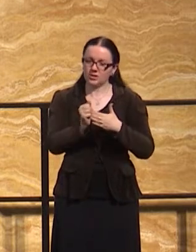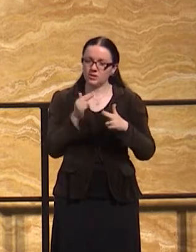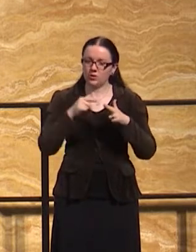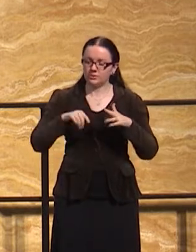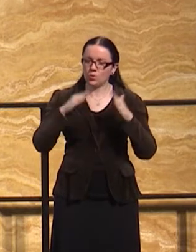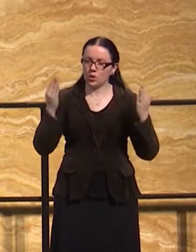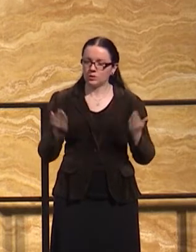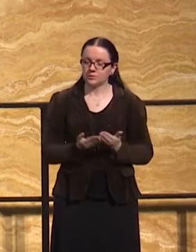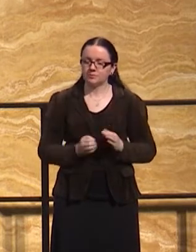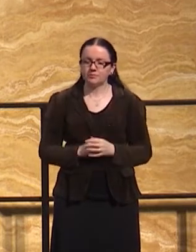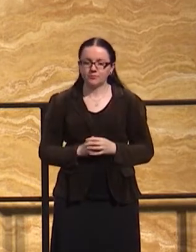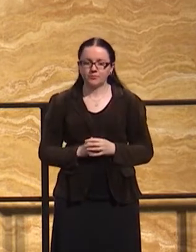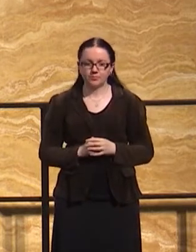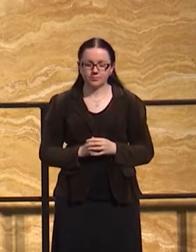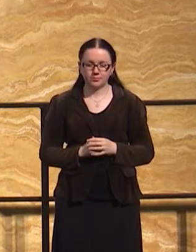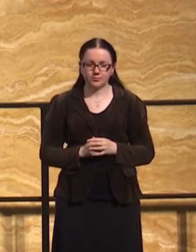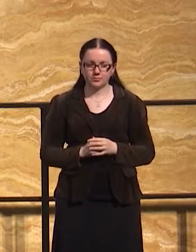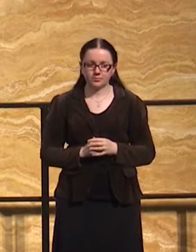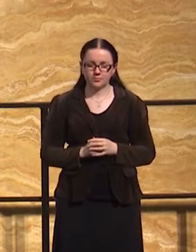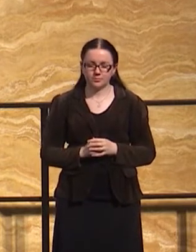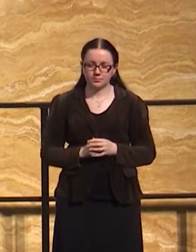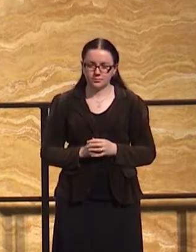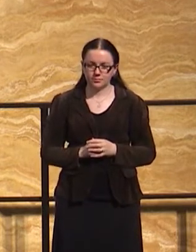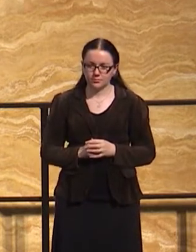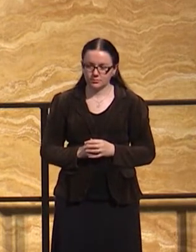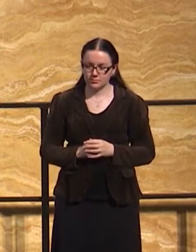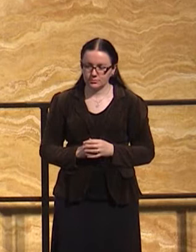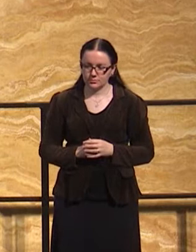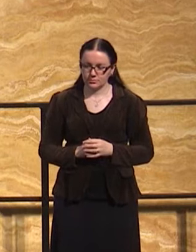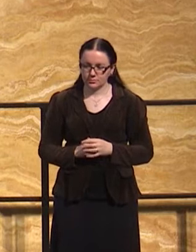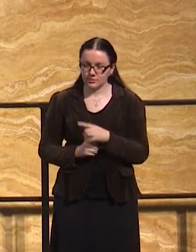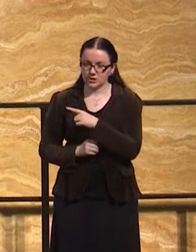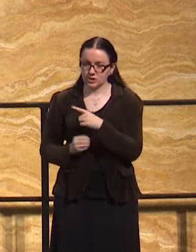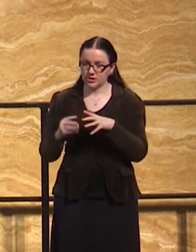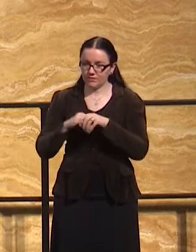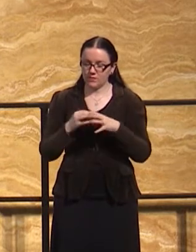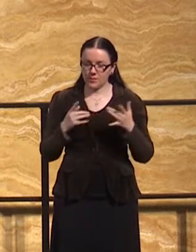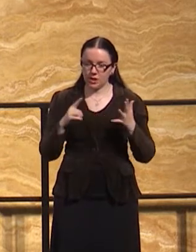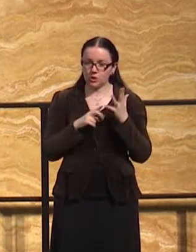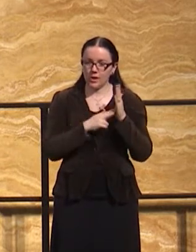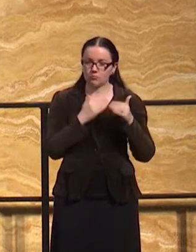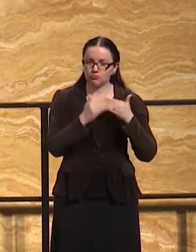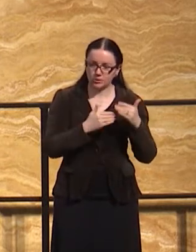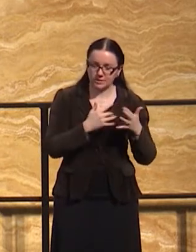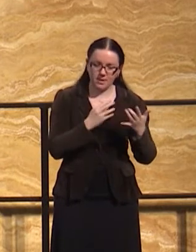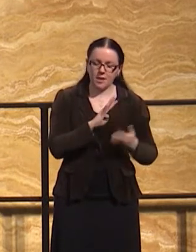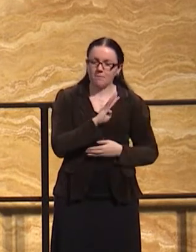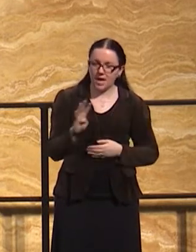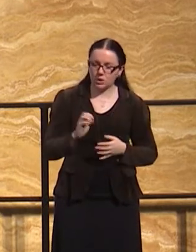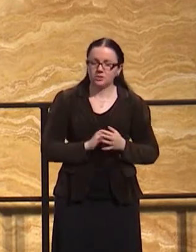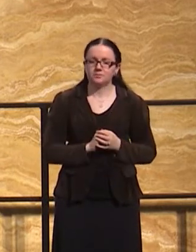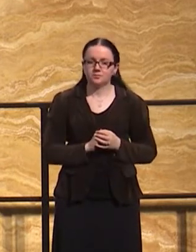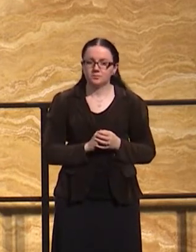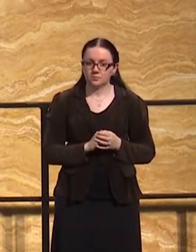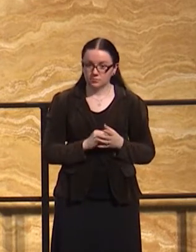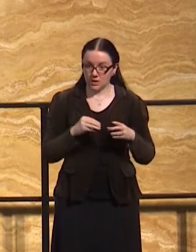world. She's also been a key member of many UN processes and panels, including an advisory